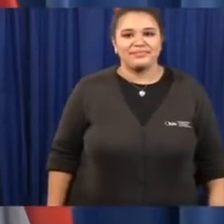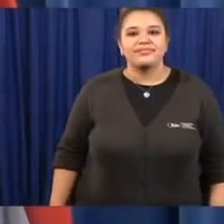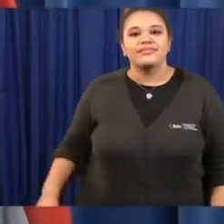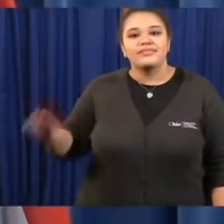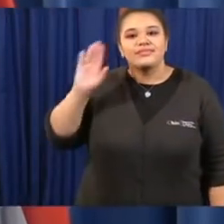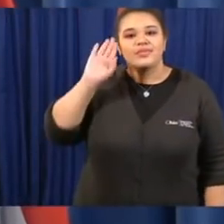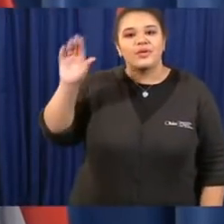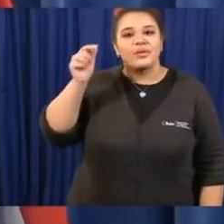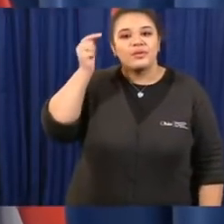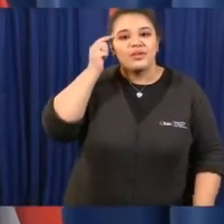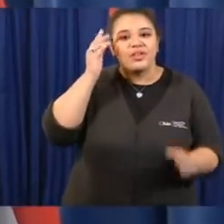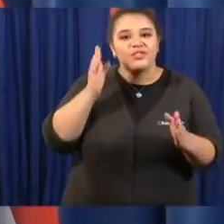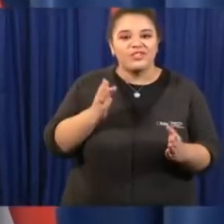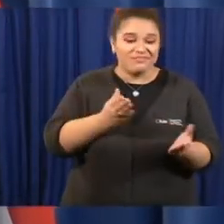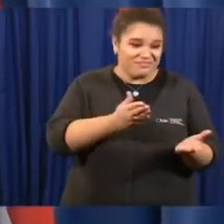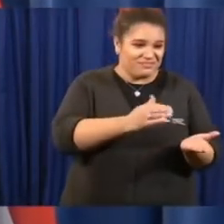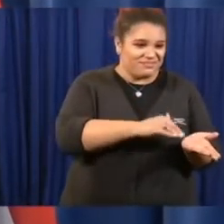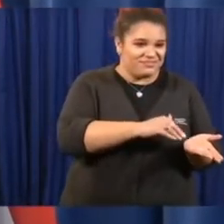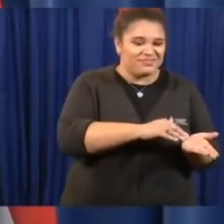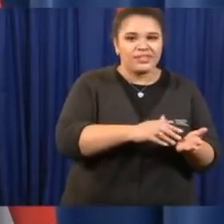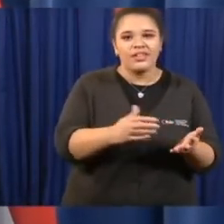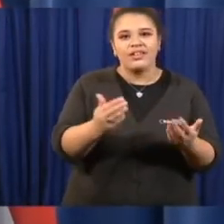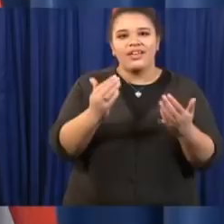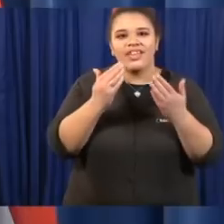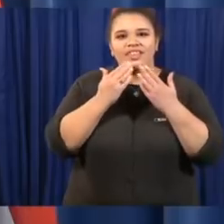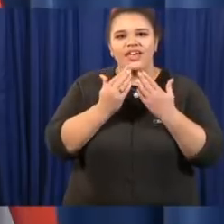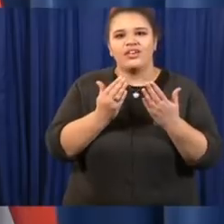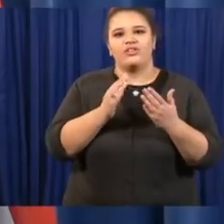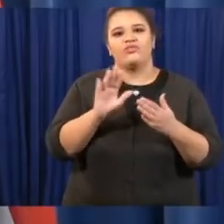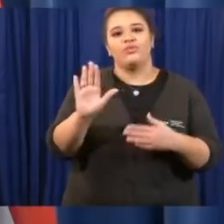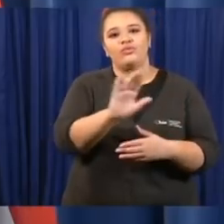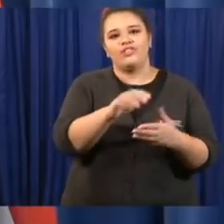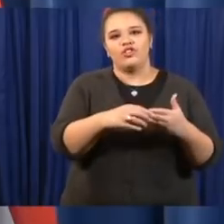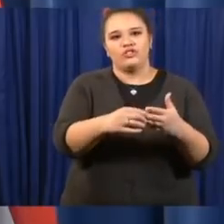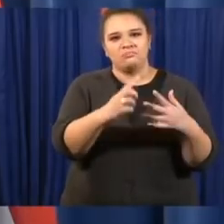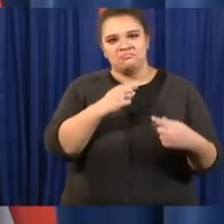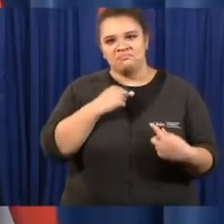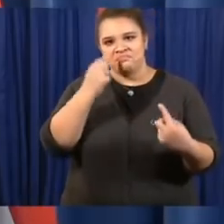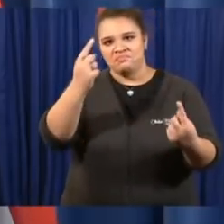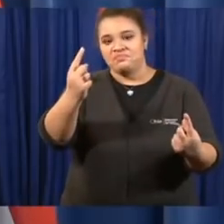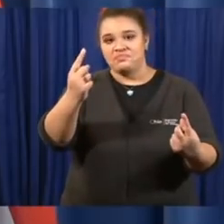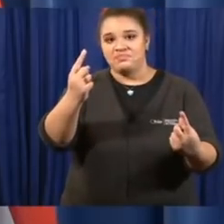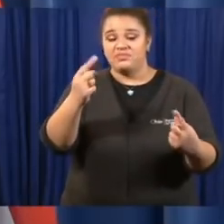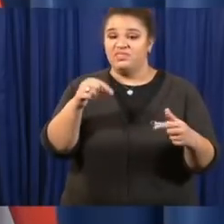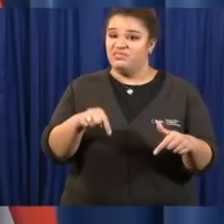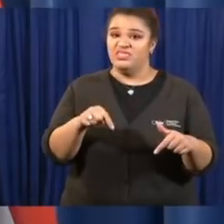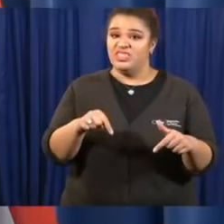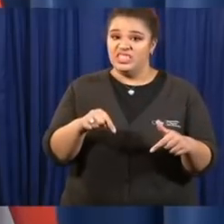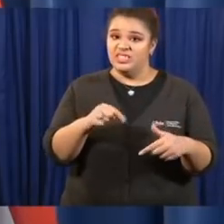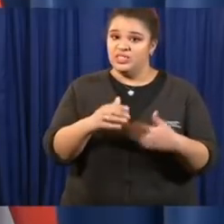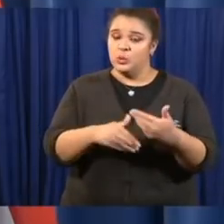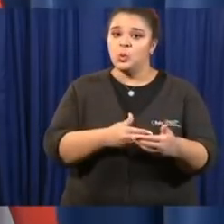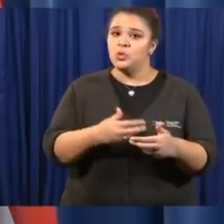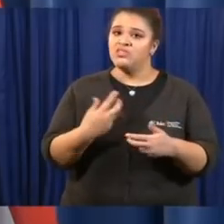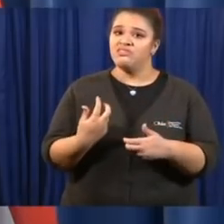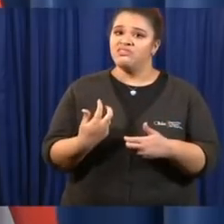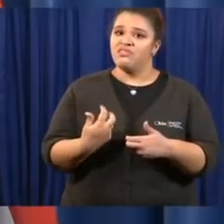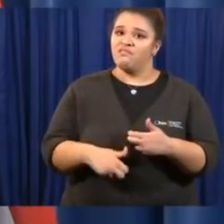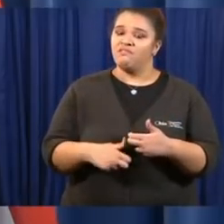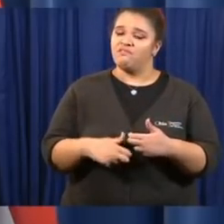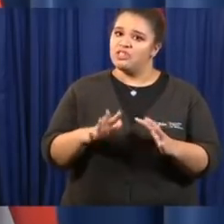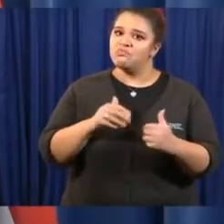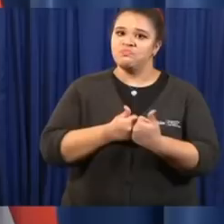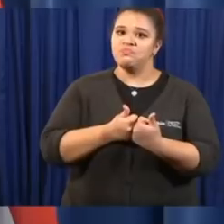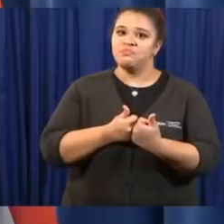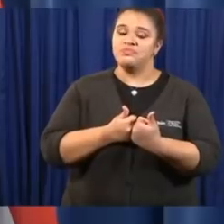Hi, Governor. Hi, Dr. Acton. Thank you very much for your leadership through this tough process. This is Luis Gill